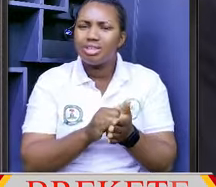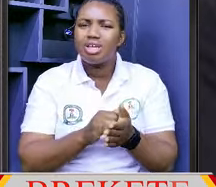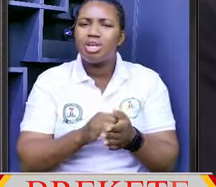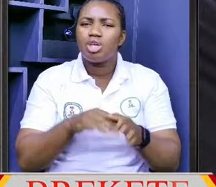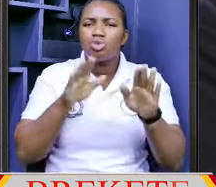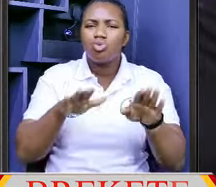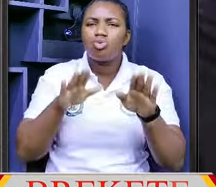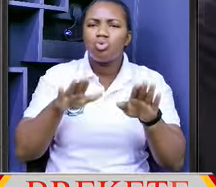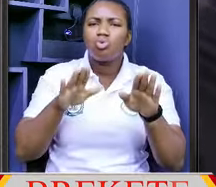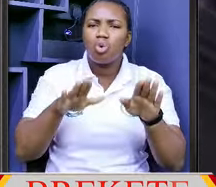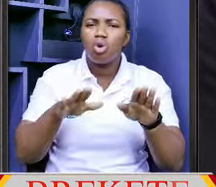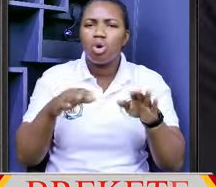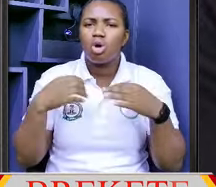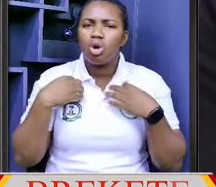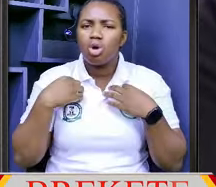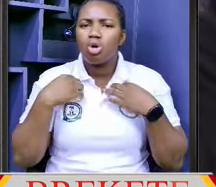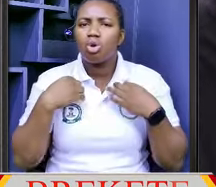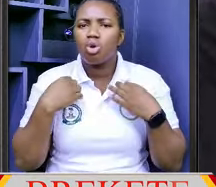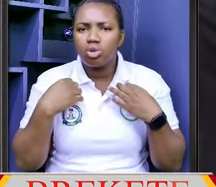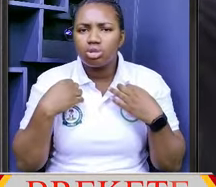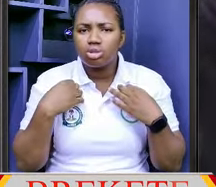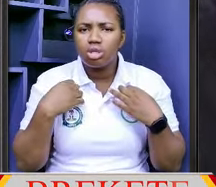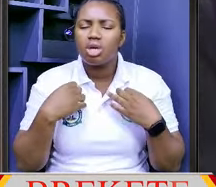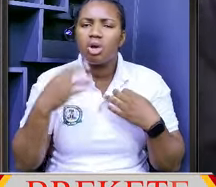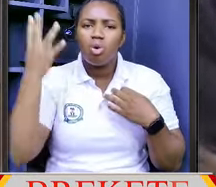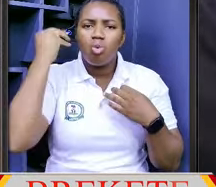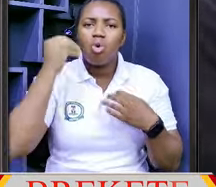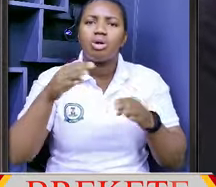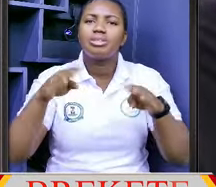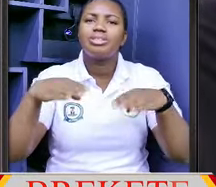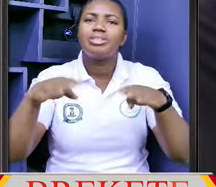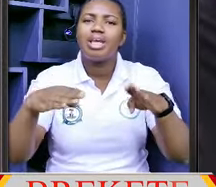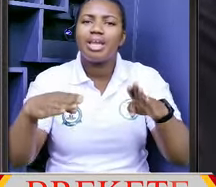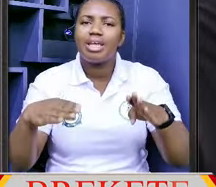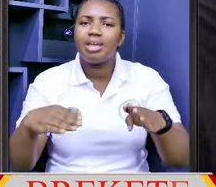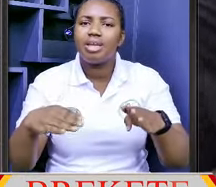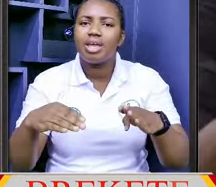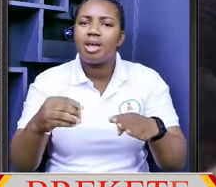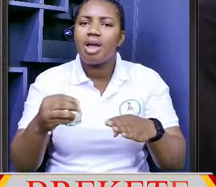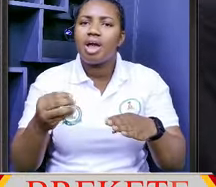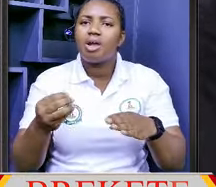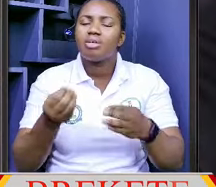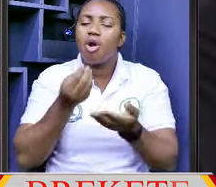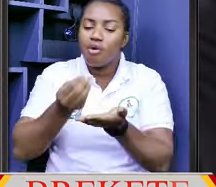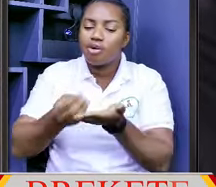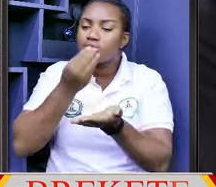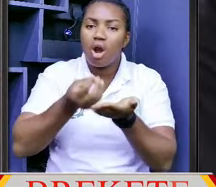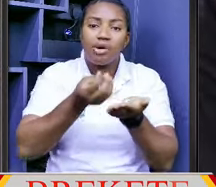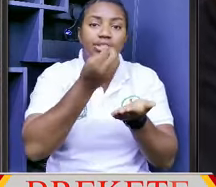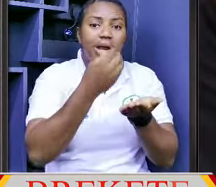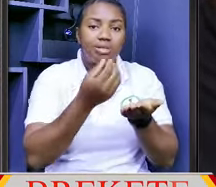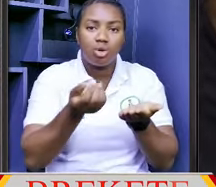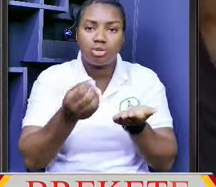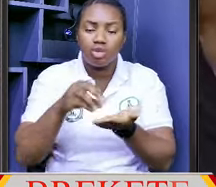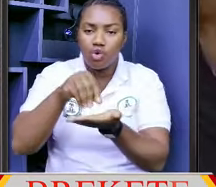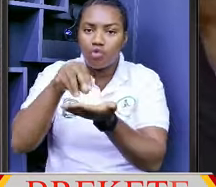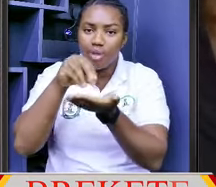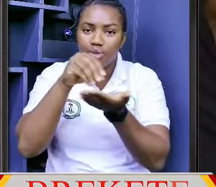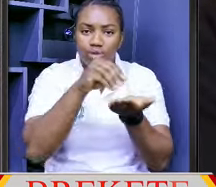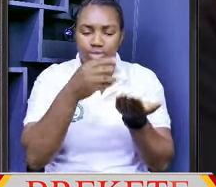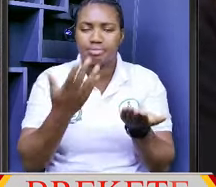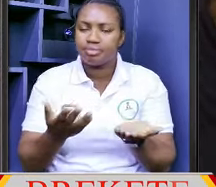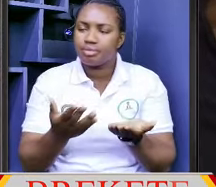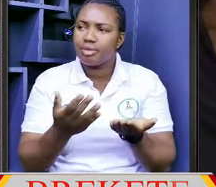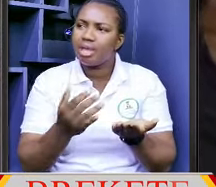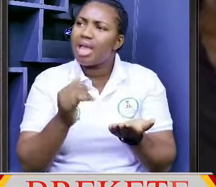same thing for the shop. They go carry the person, go put for another shop. Naya go say, Marcus, what thing happen now? Shabby this